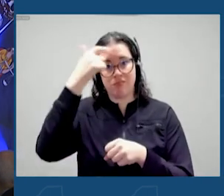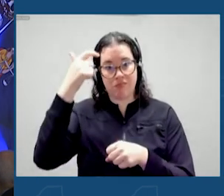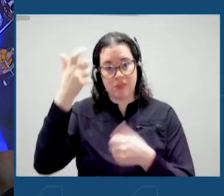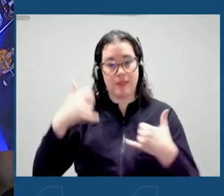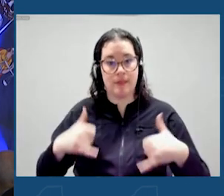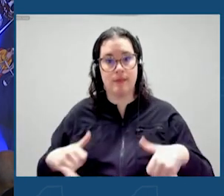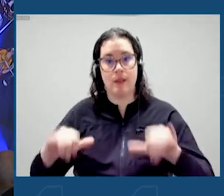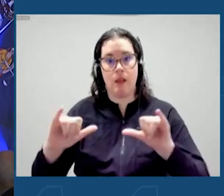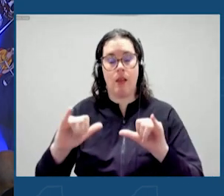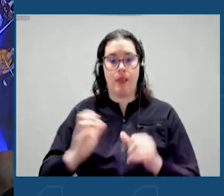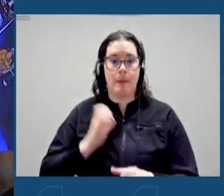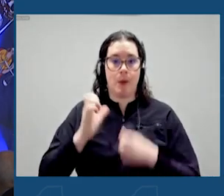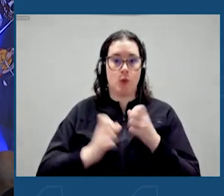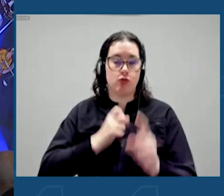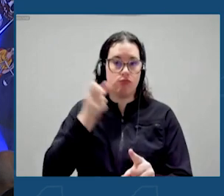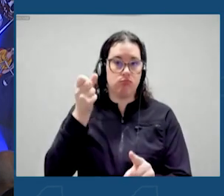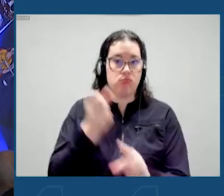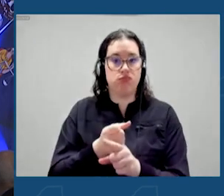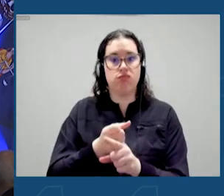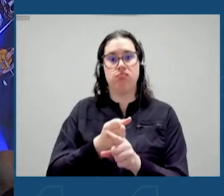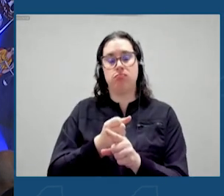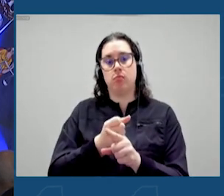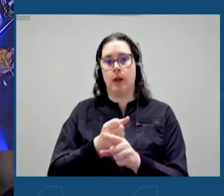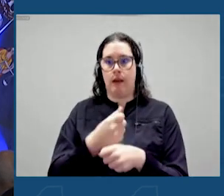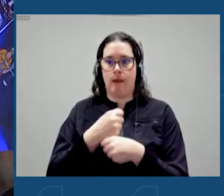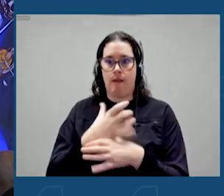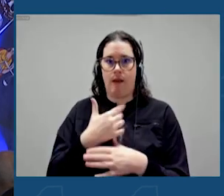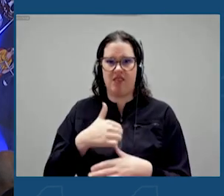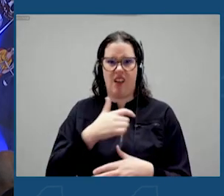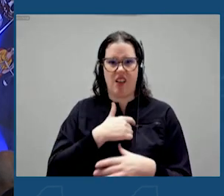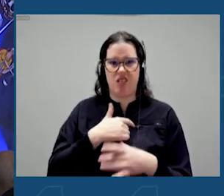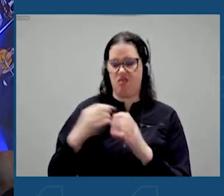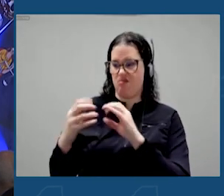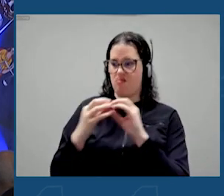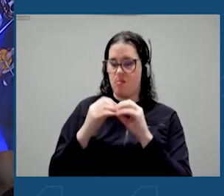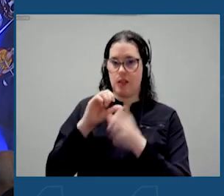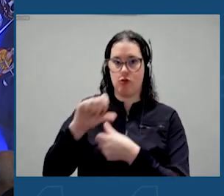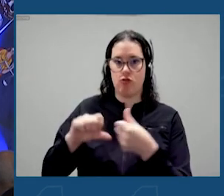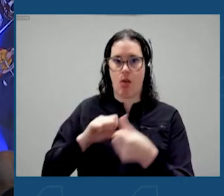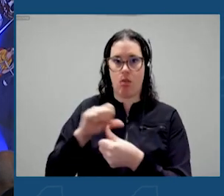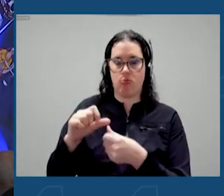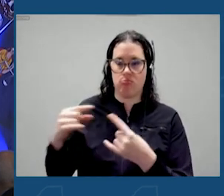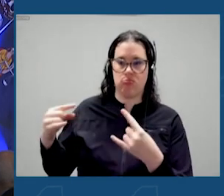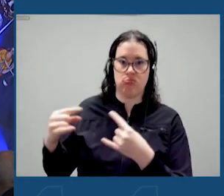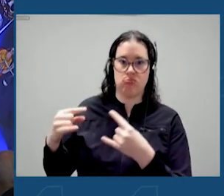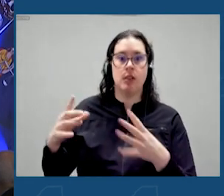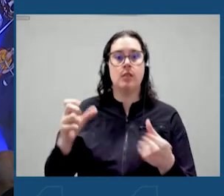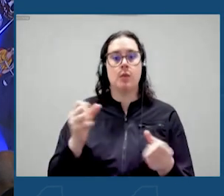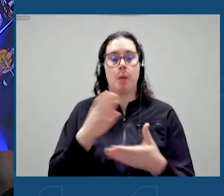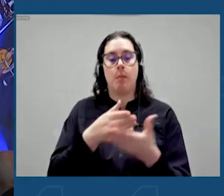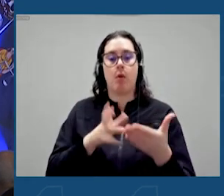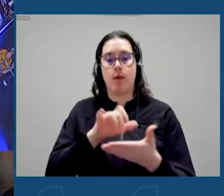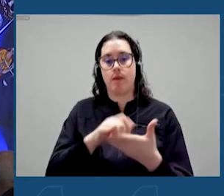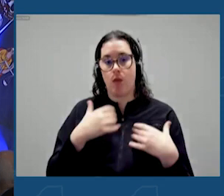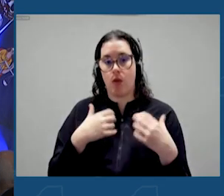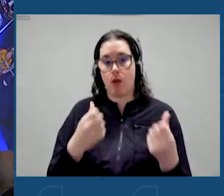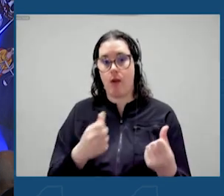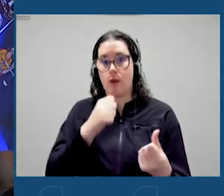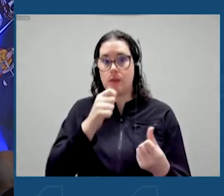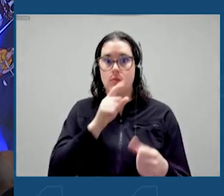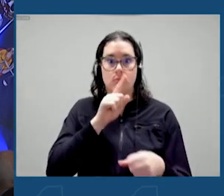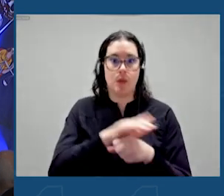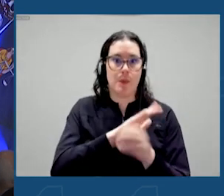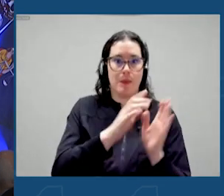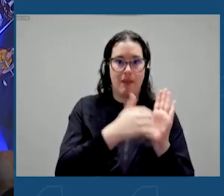of COVID, it has made us turn on each other. And so part of this recovery is not on these pages, but it's